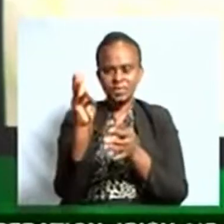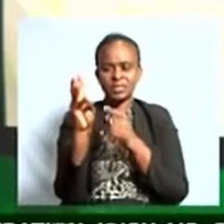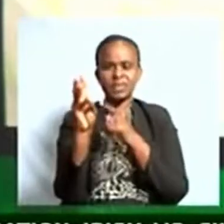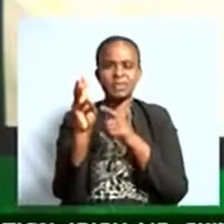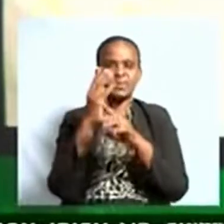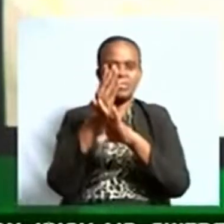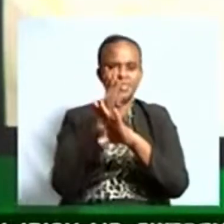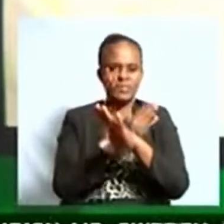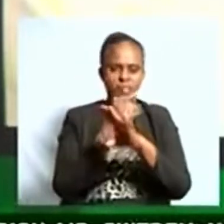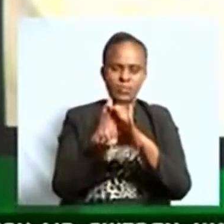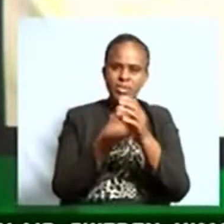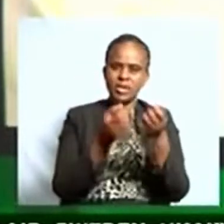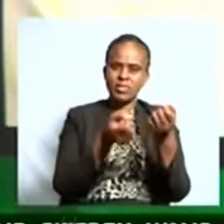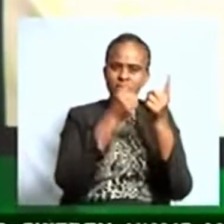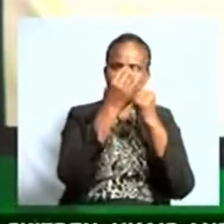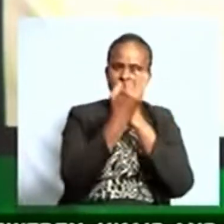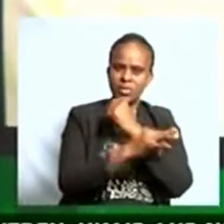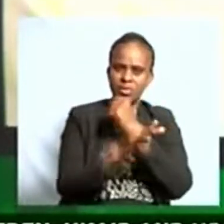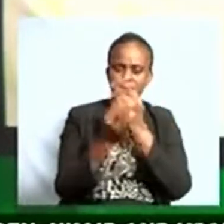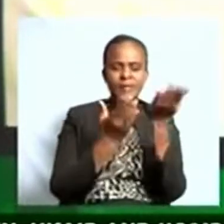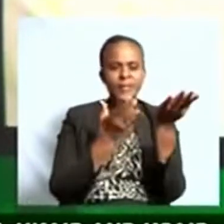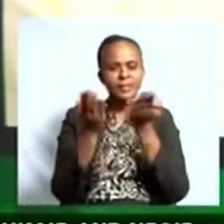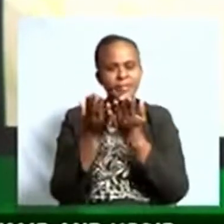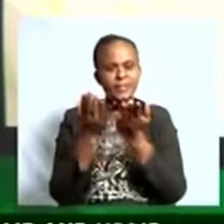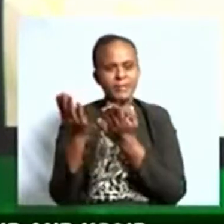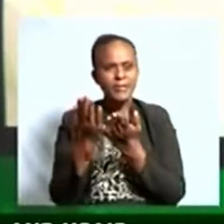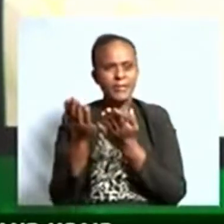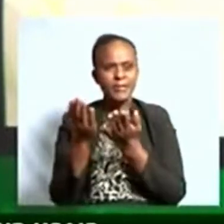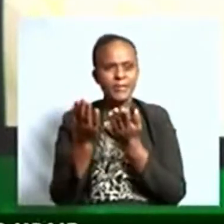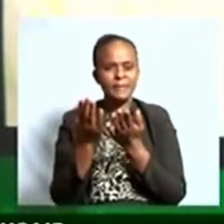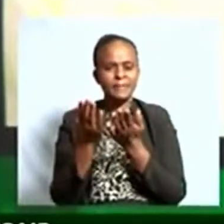before I went into foreign service, and then